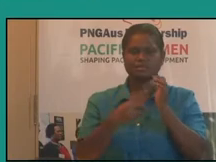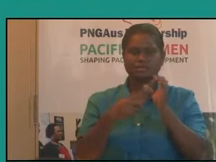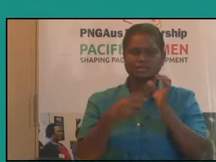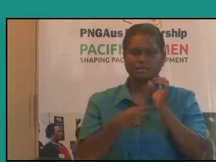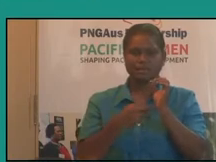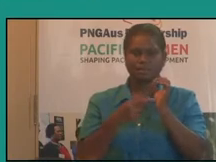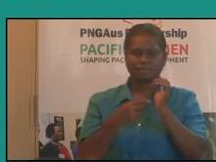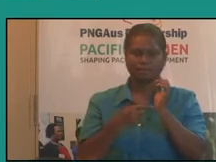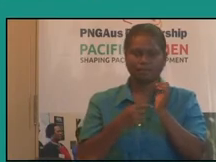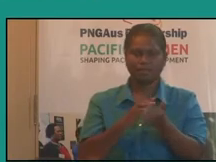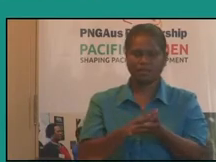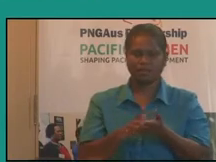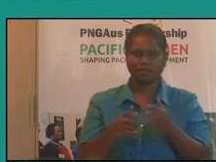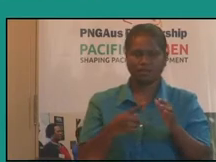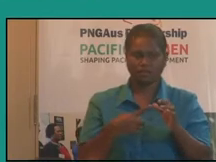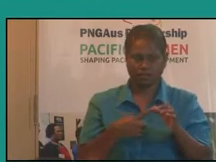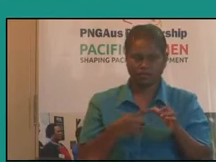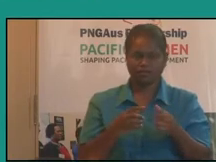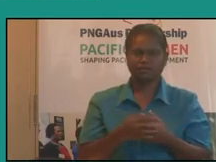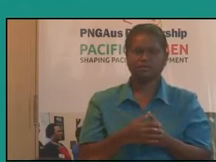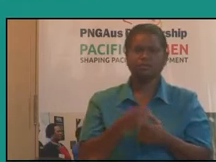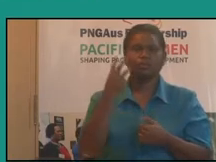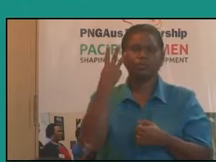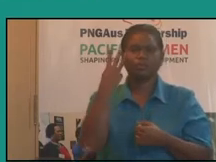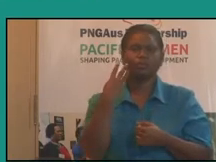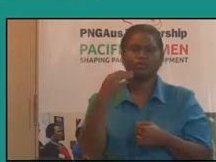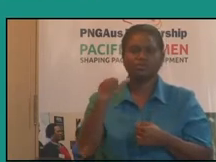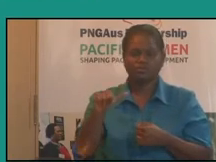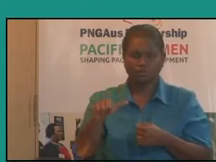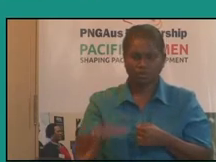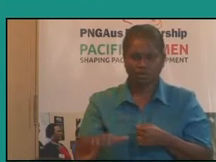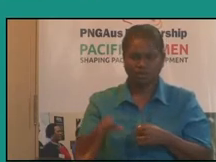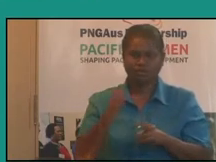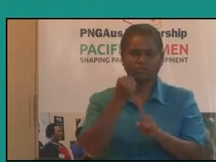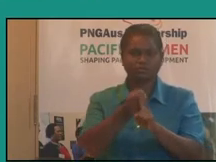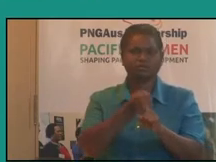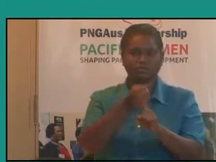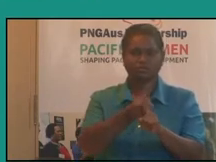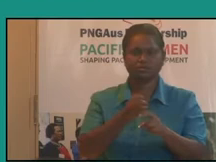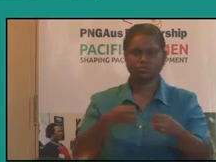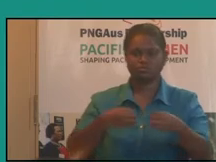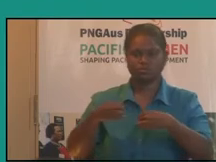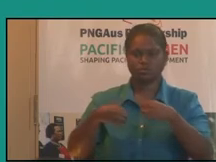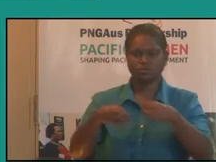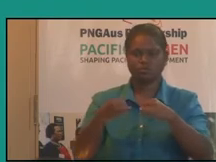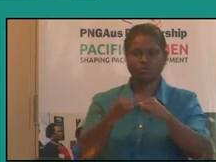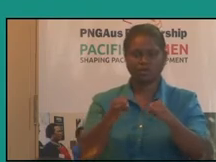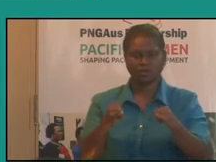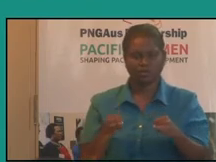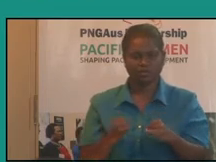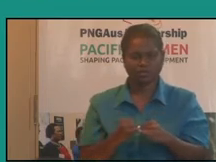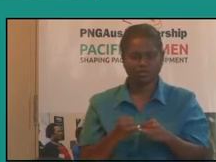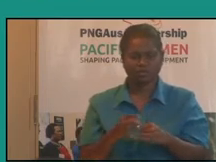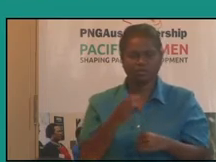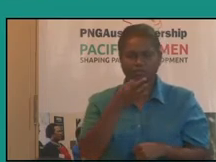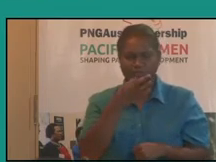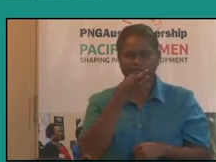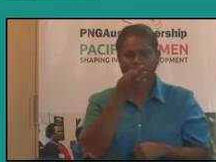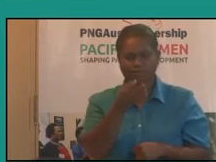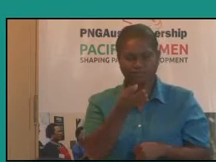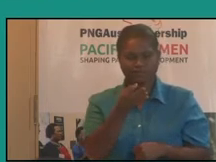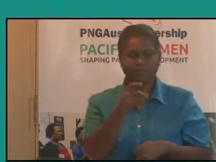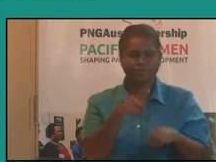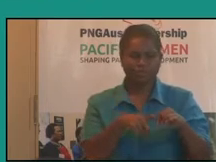rights movement, WRAM, advocate in the Solomon Islands. As to the question of political